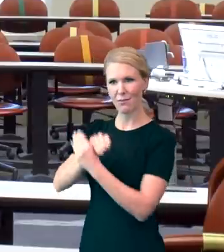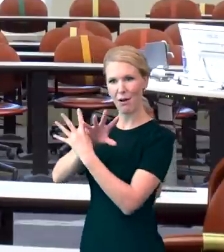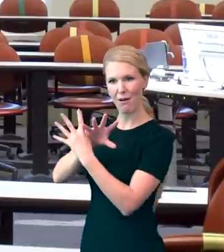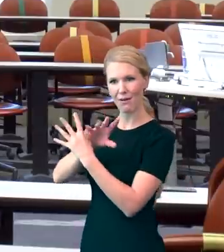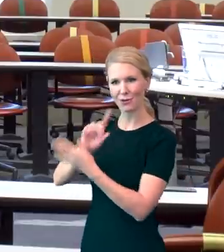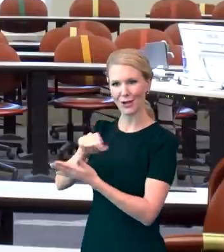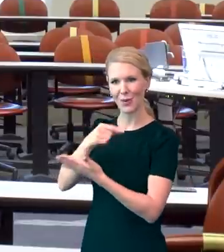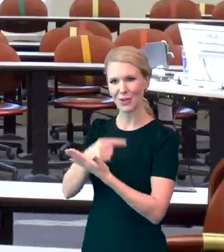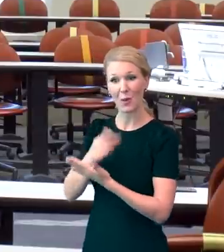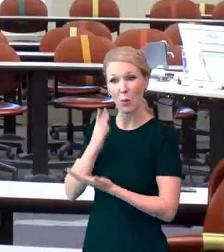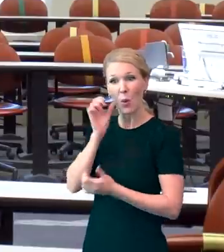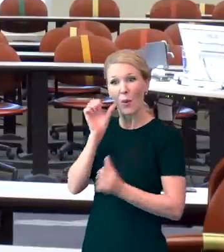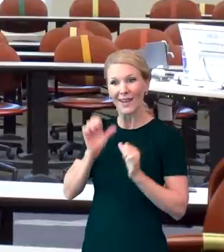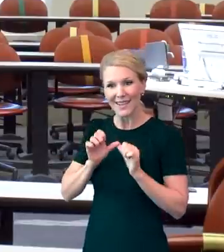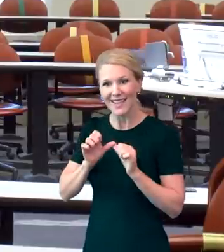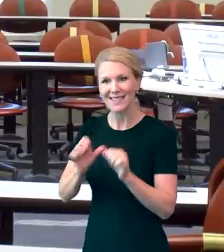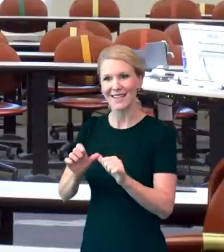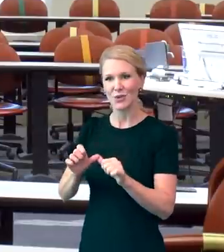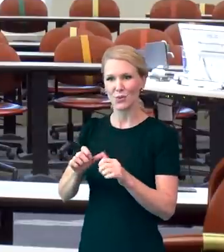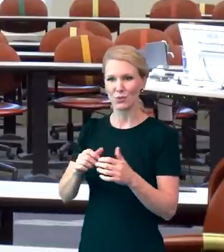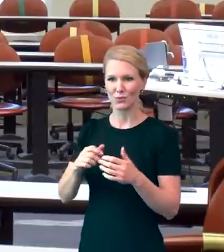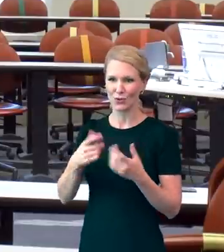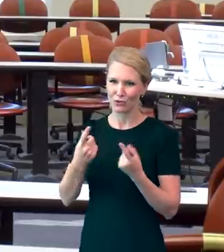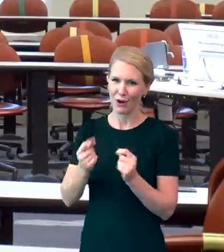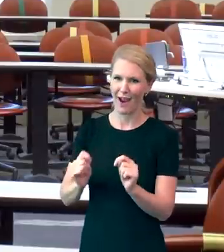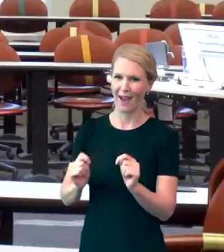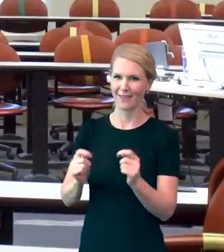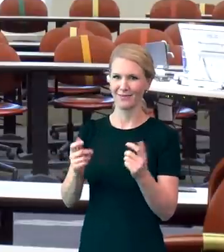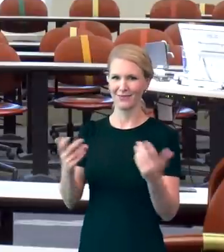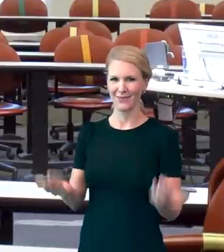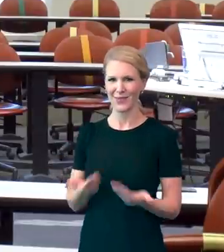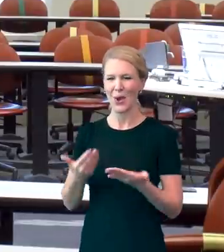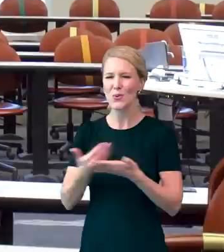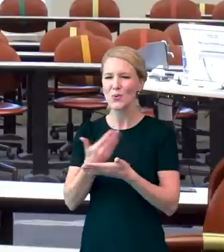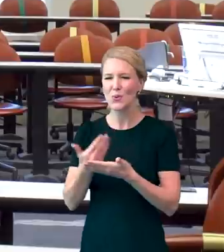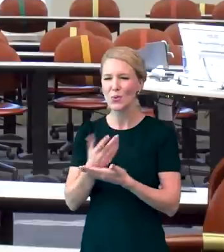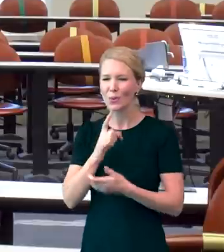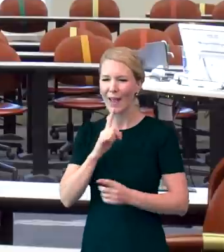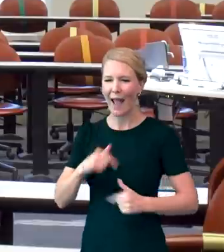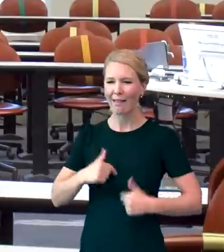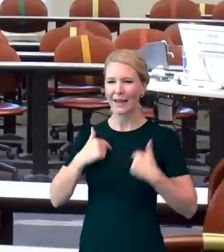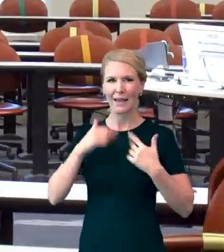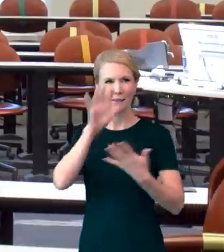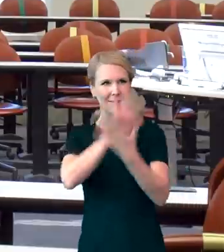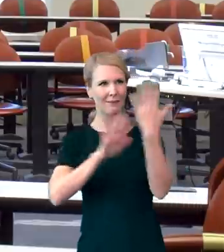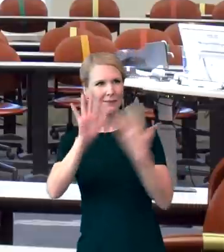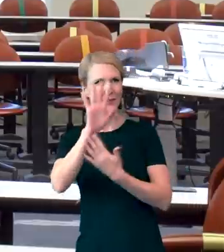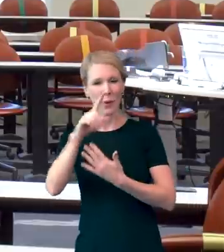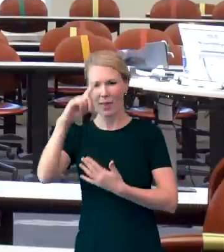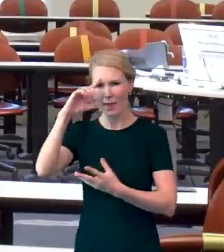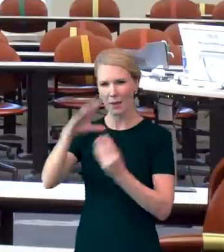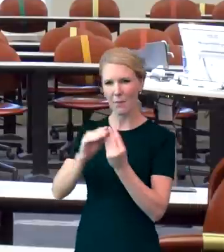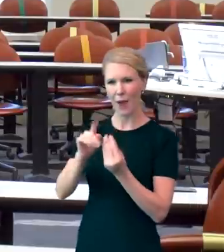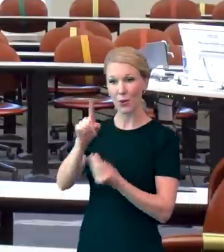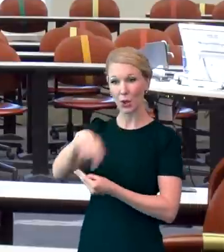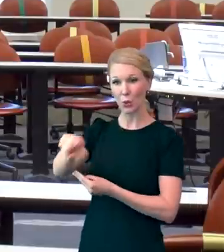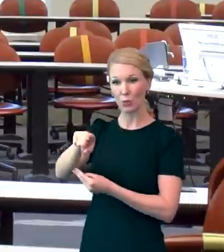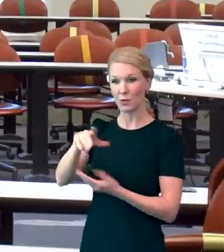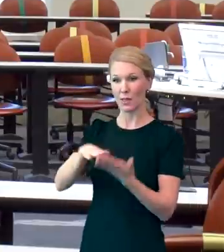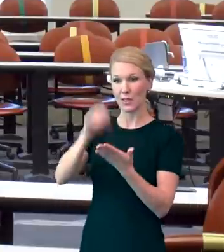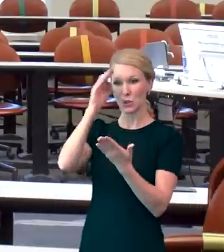we tried. And we're going to keep trying to work with this new reality. And I think about you, our